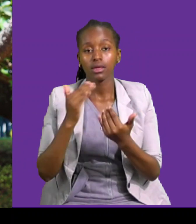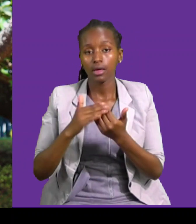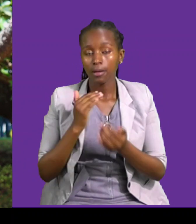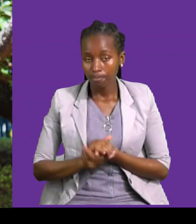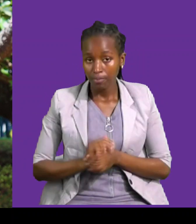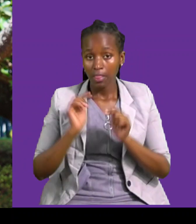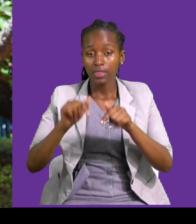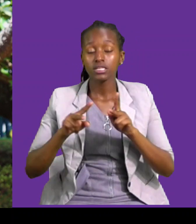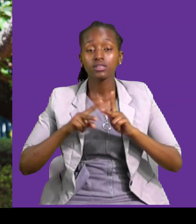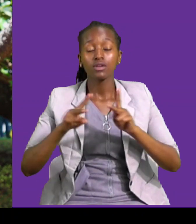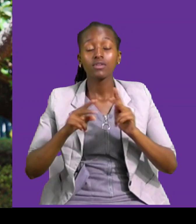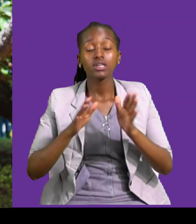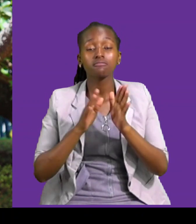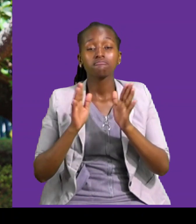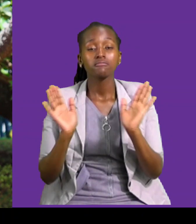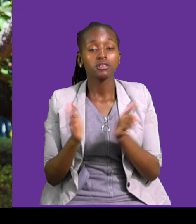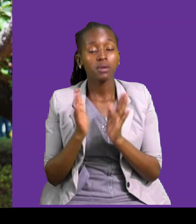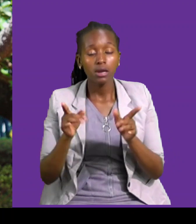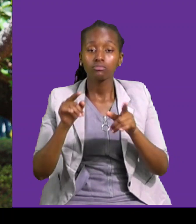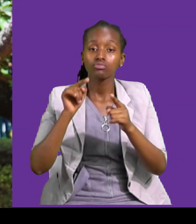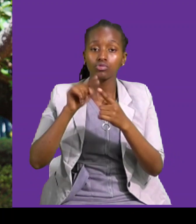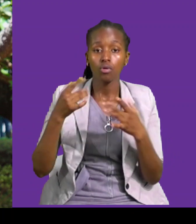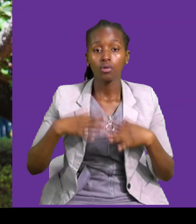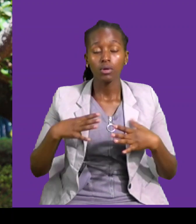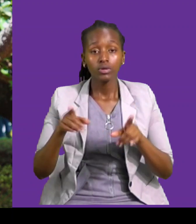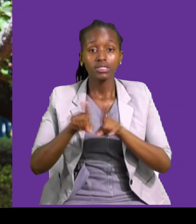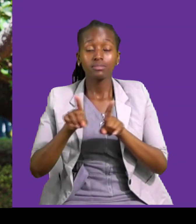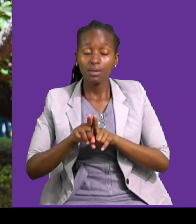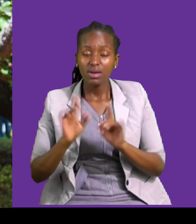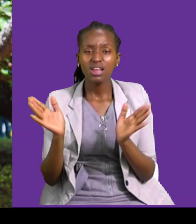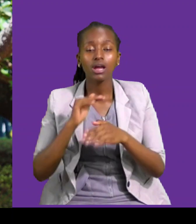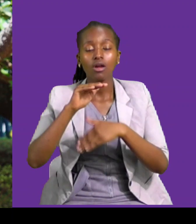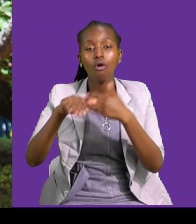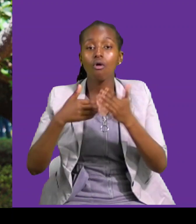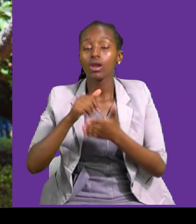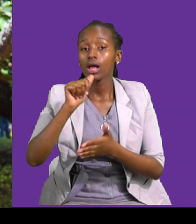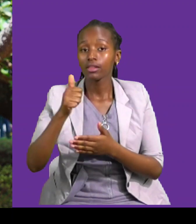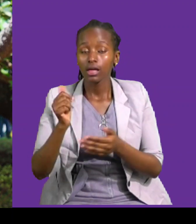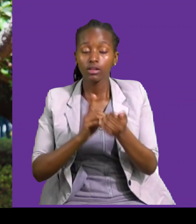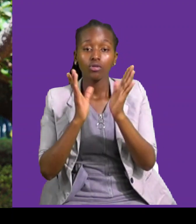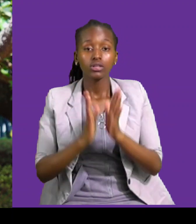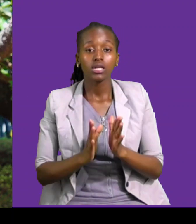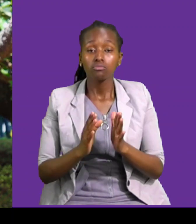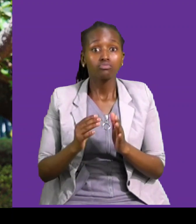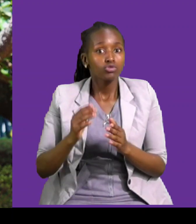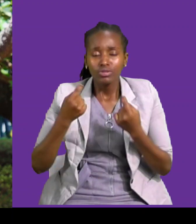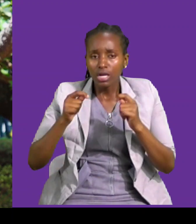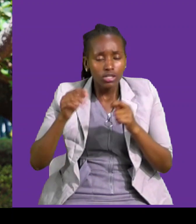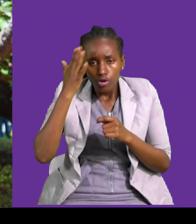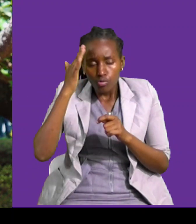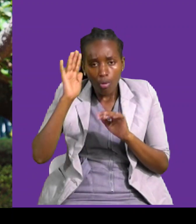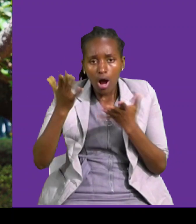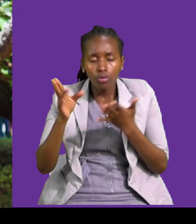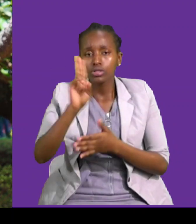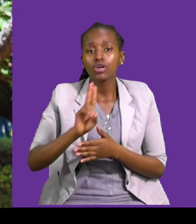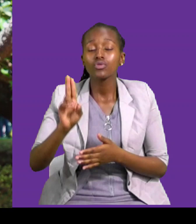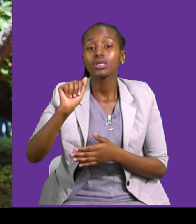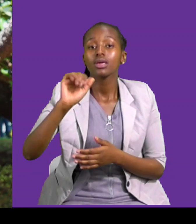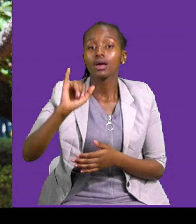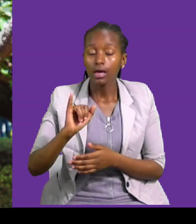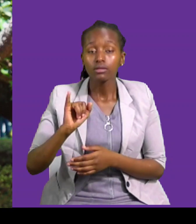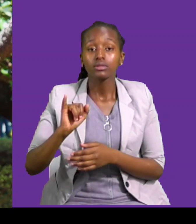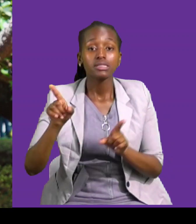computer scientists and engineers like myself, but also for medical doctors to be able to see how AI can be used across all fields, to be aware of the